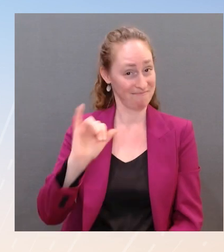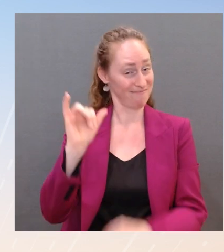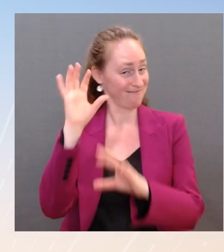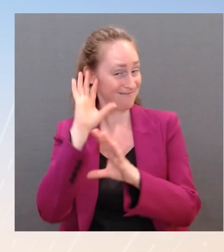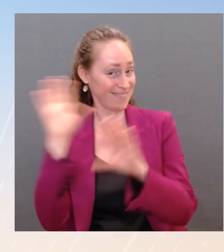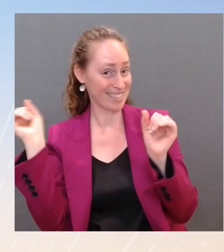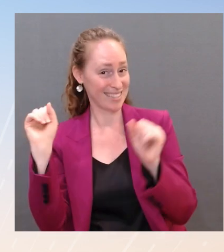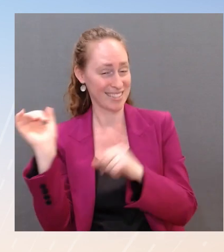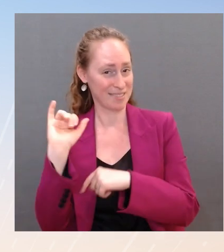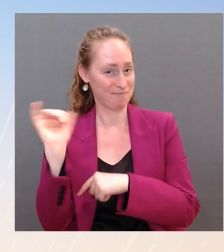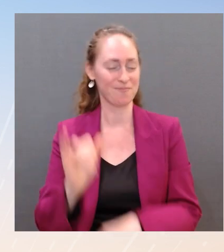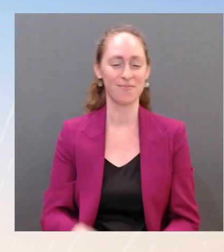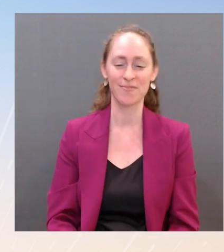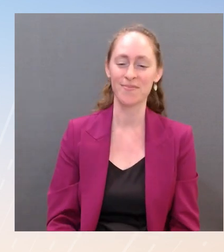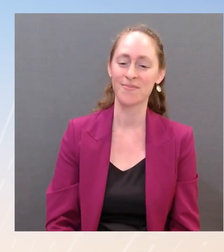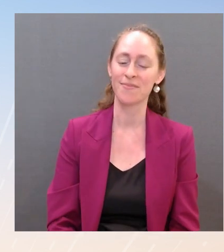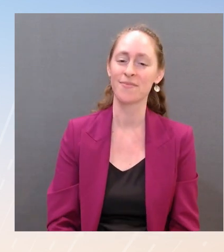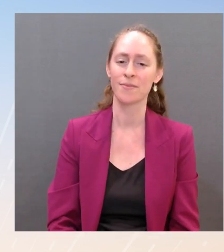The Hill We Climb,